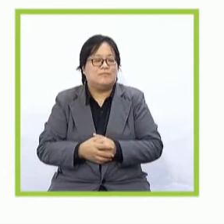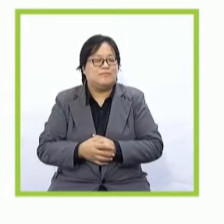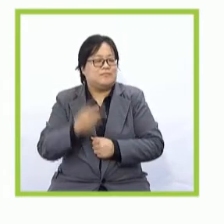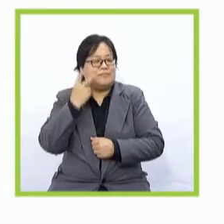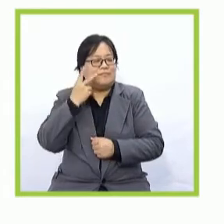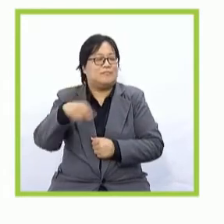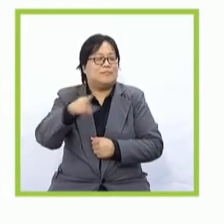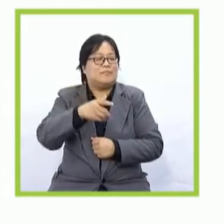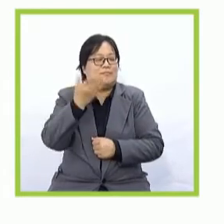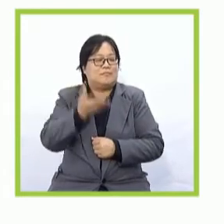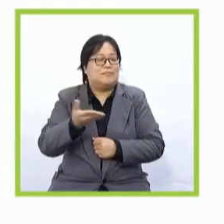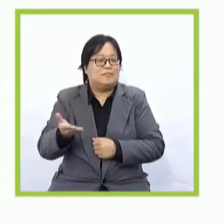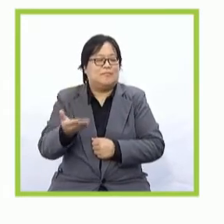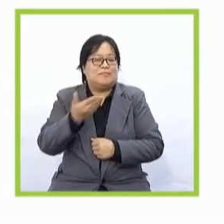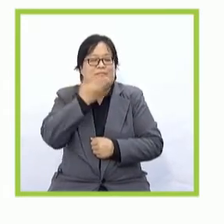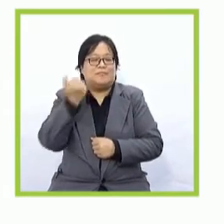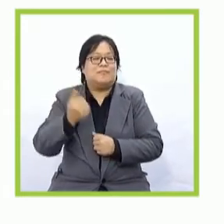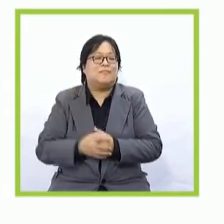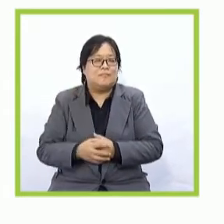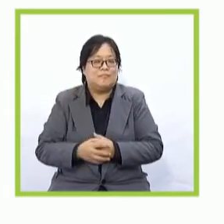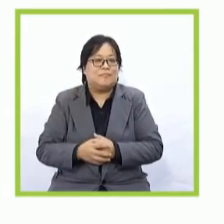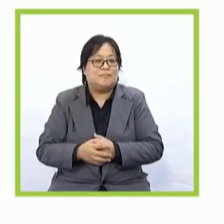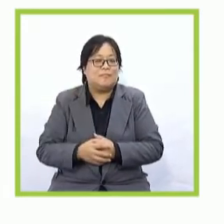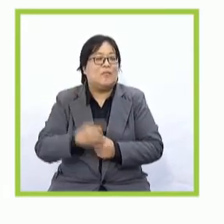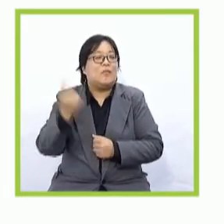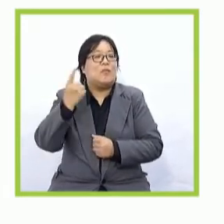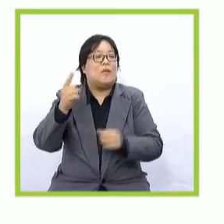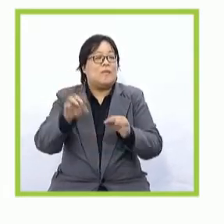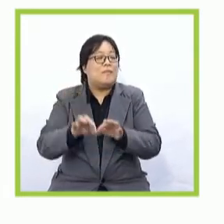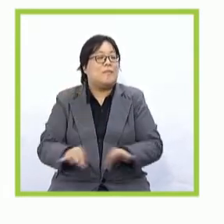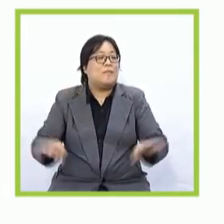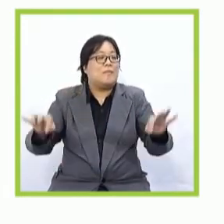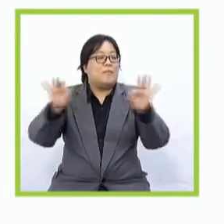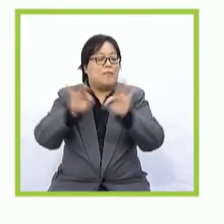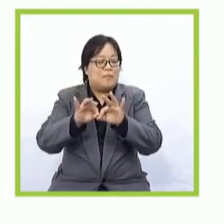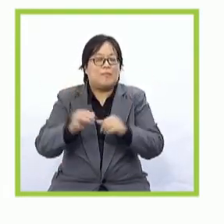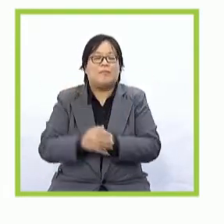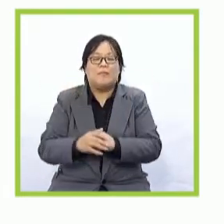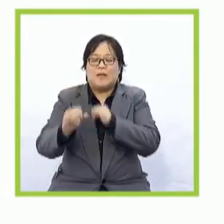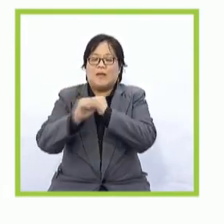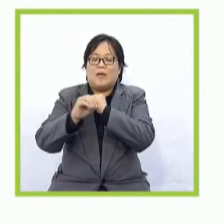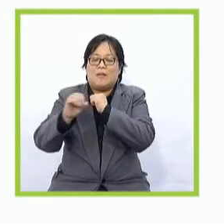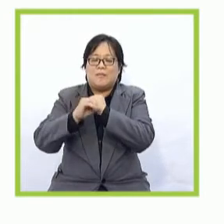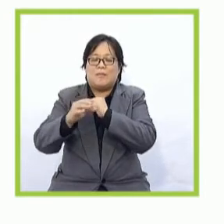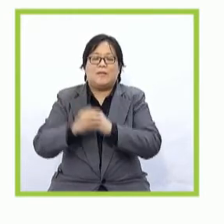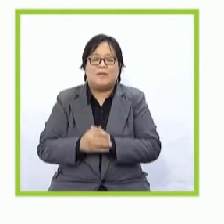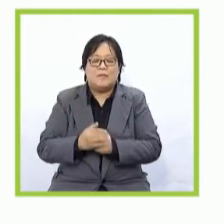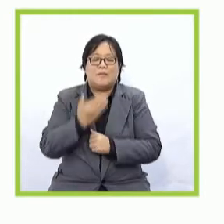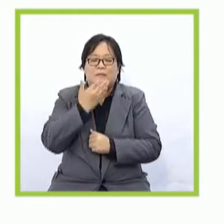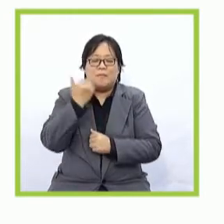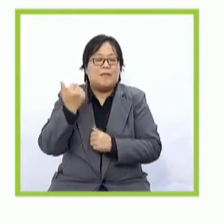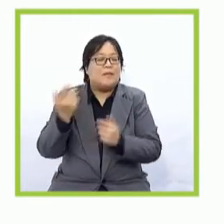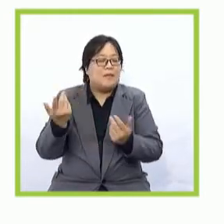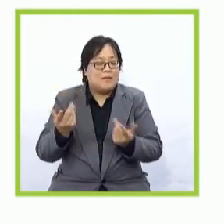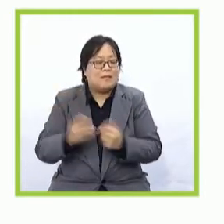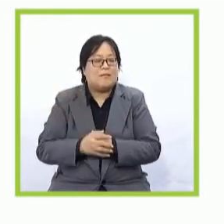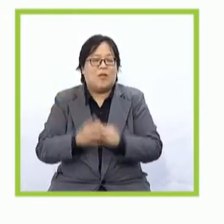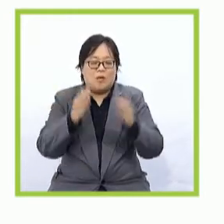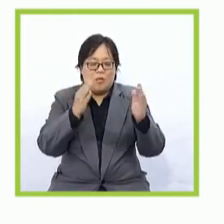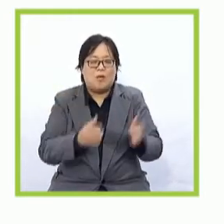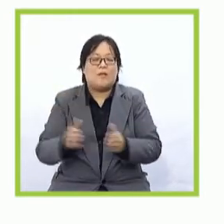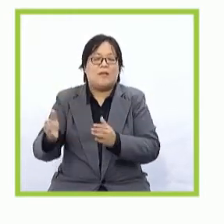things getting better. So one key part of campaigning effectively is to